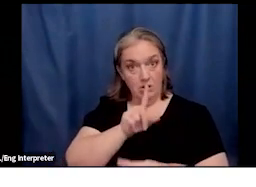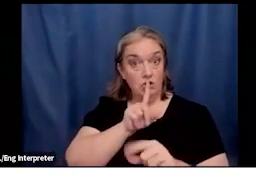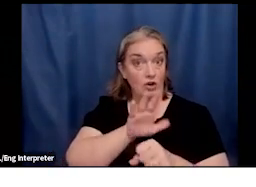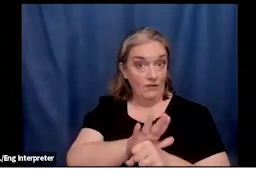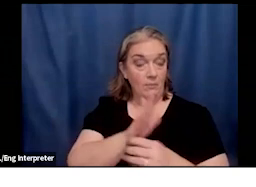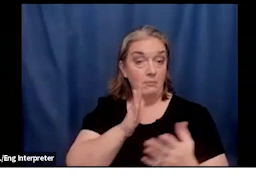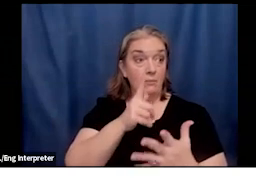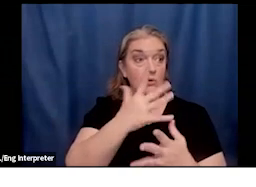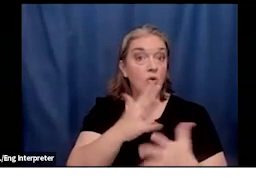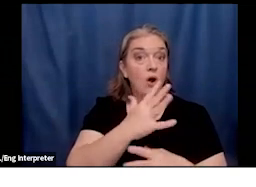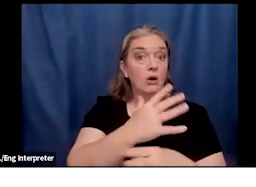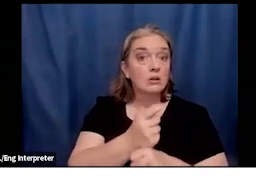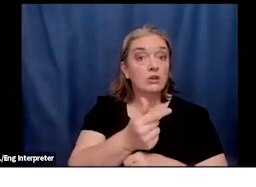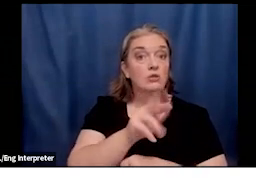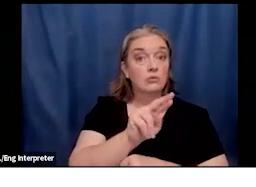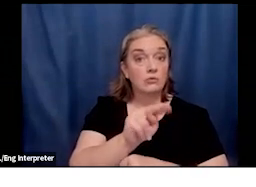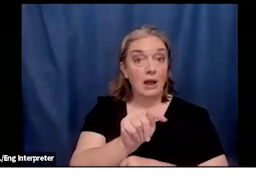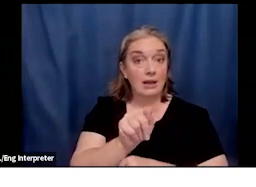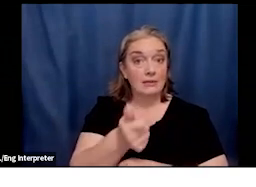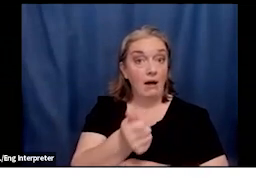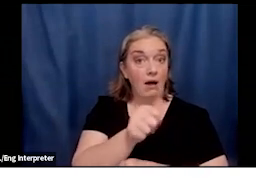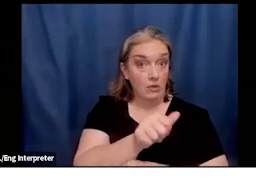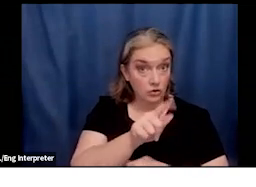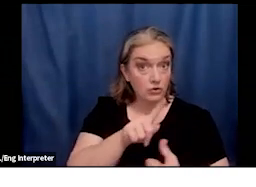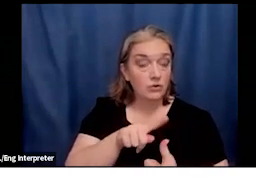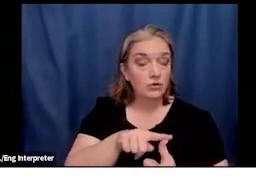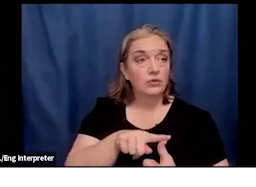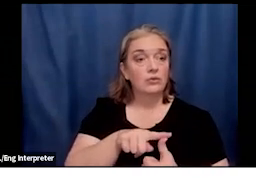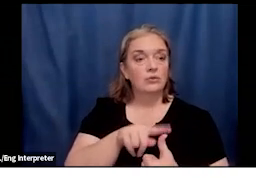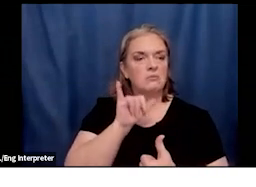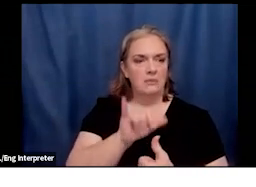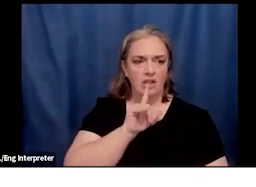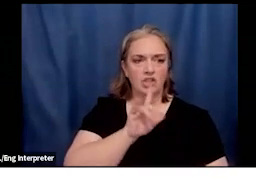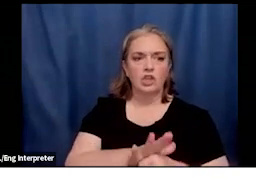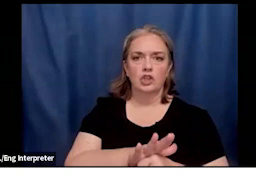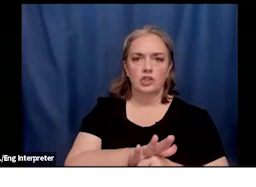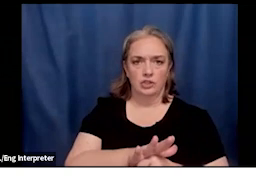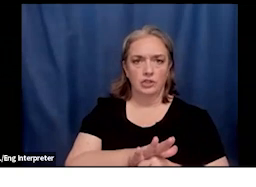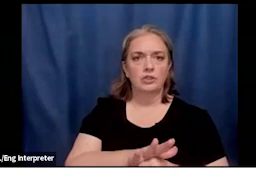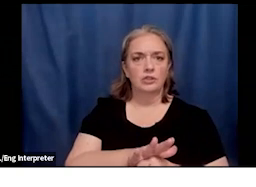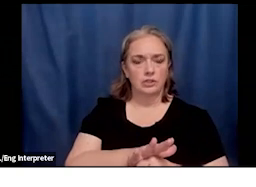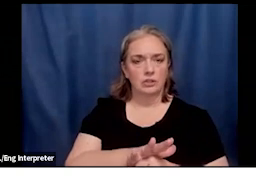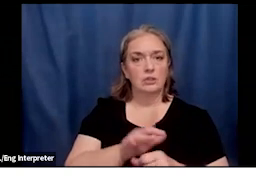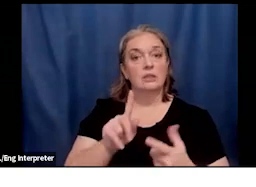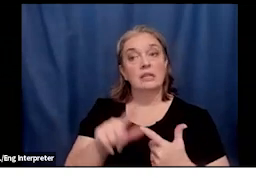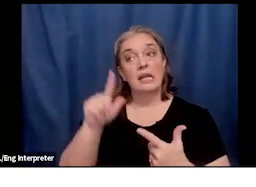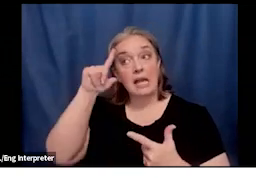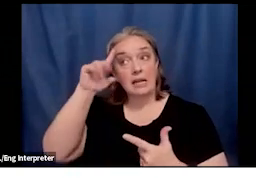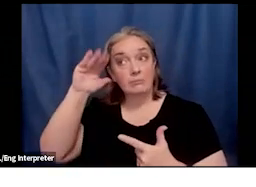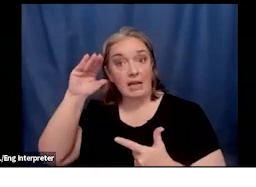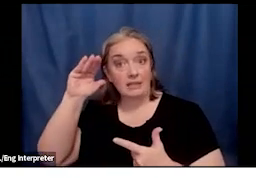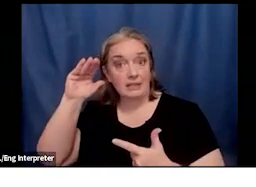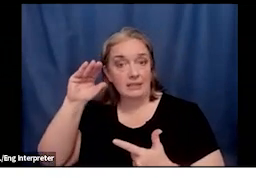a grant from another organization, so you want to put that in the secured category. And then your expected